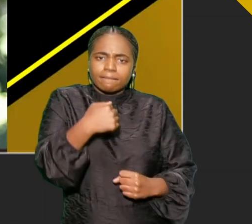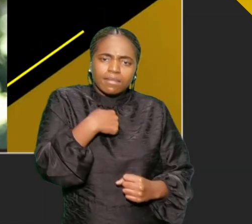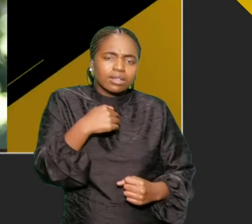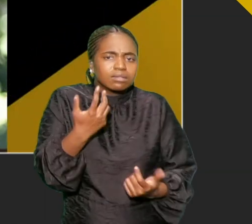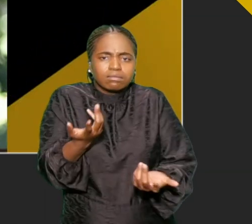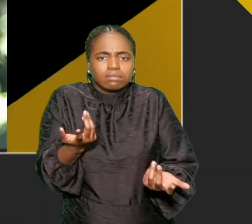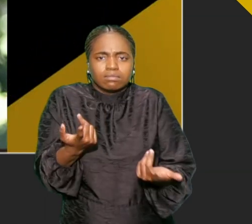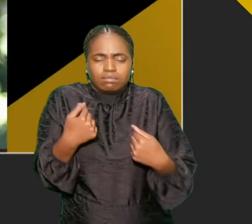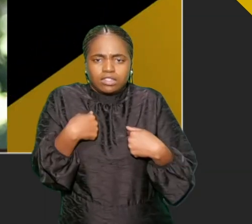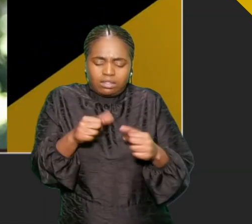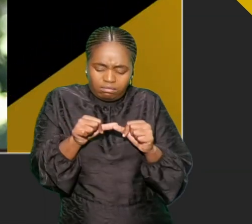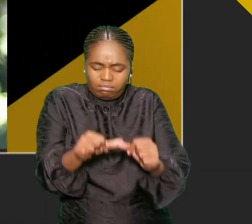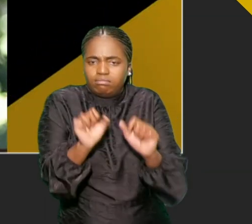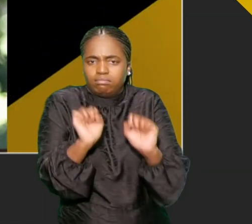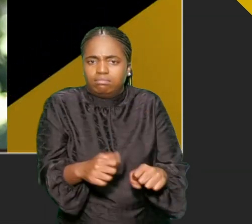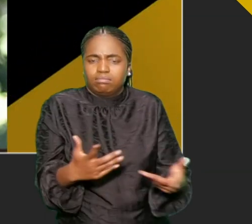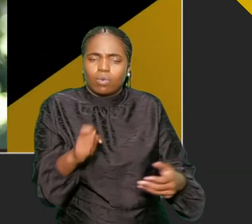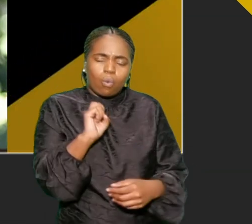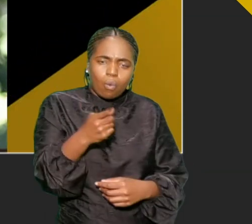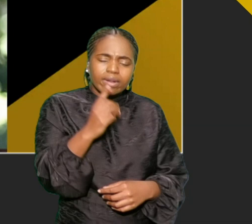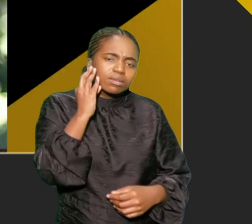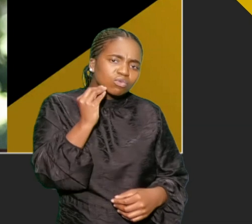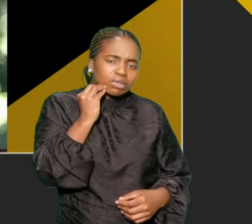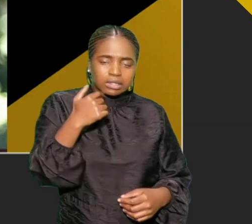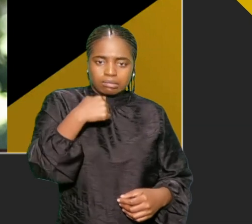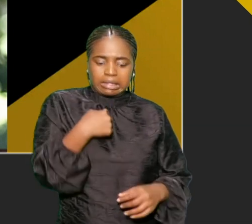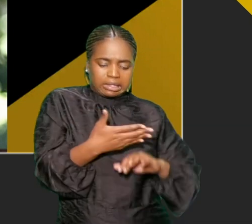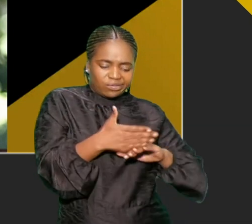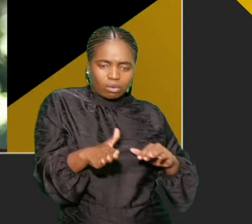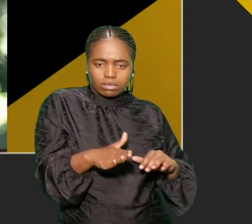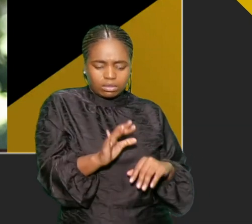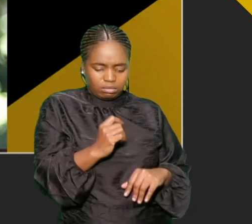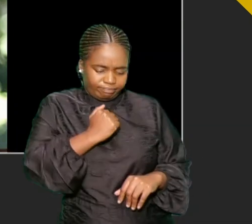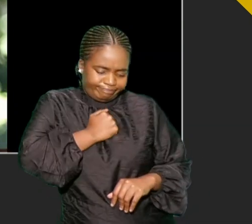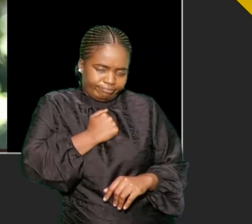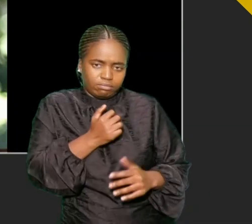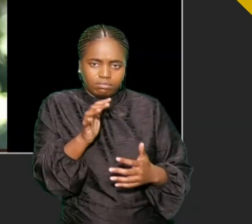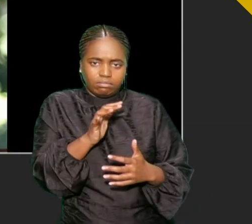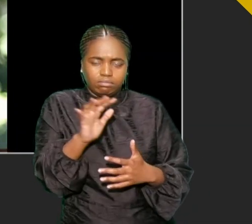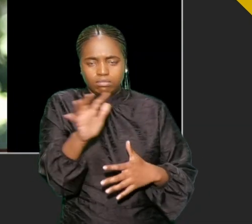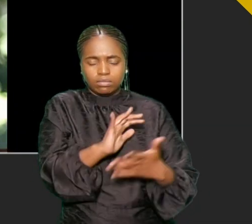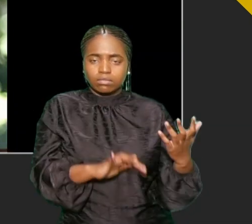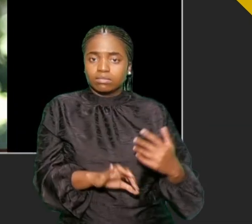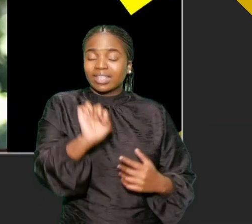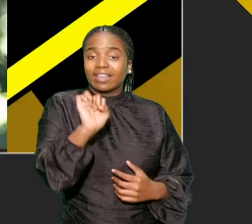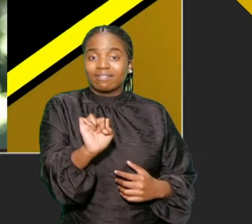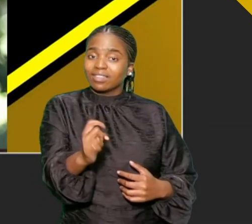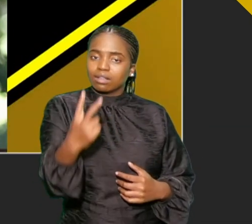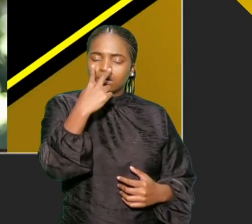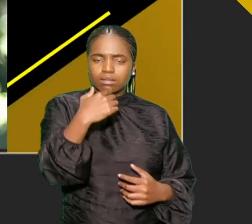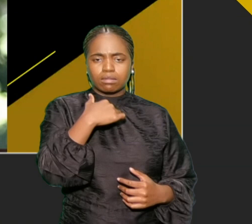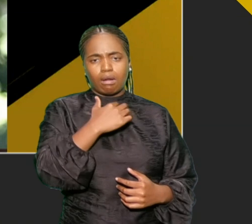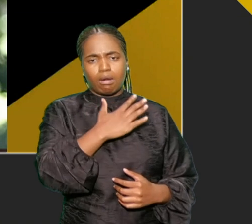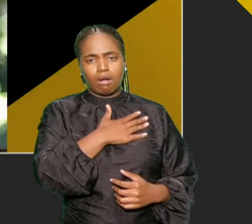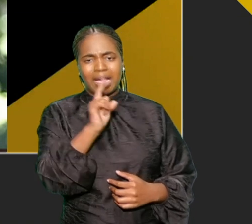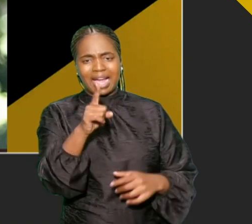something and moved forward. We all experience things. My thing happened to be divorced, you know. And no, if you're going to look at me and title